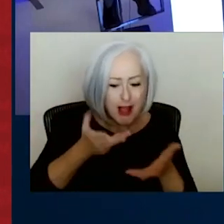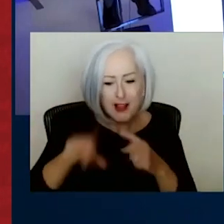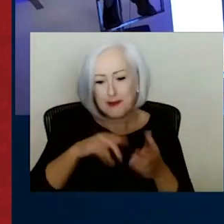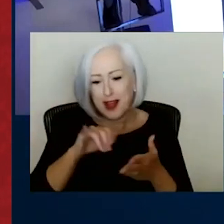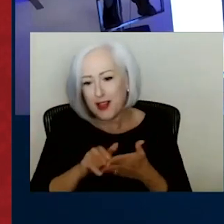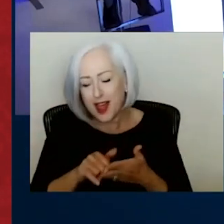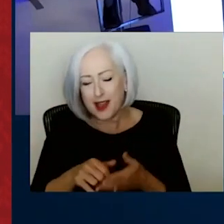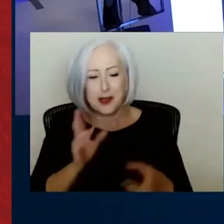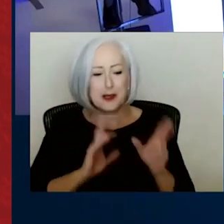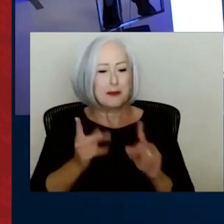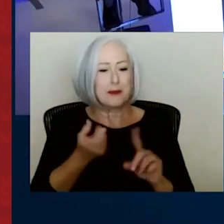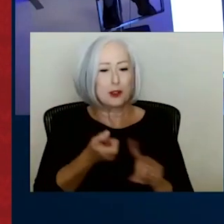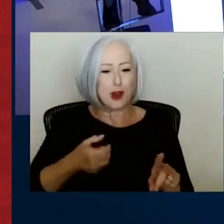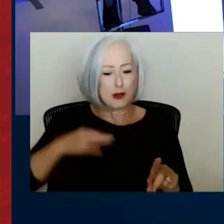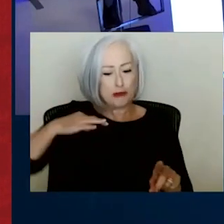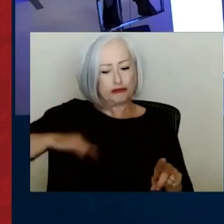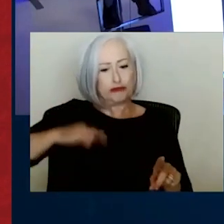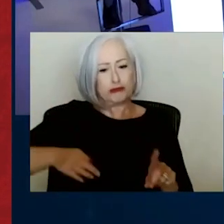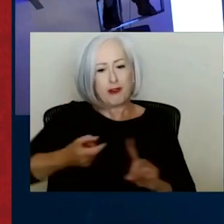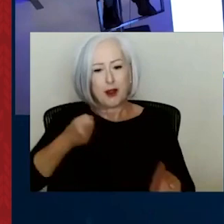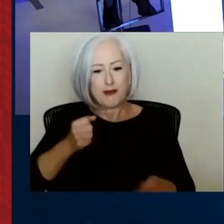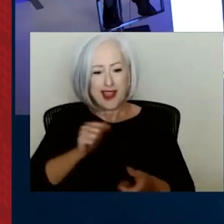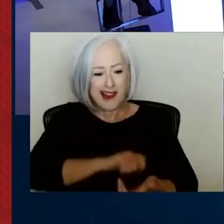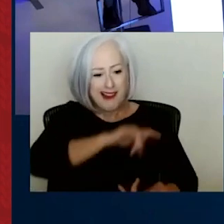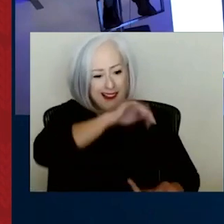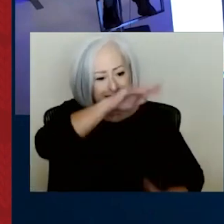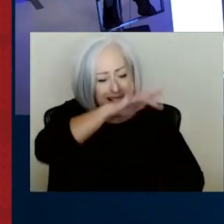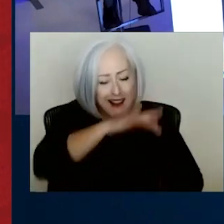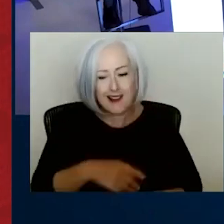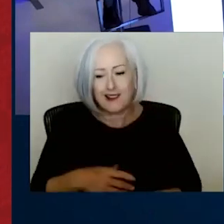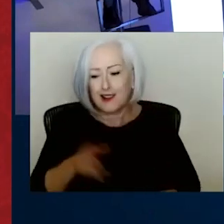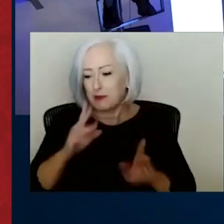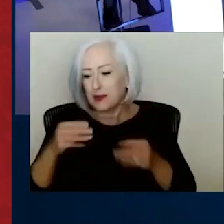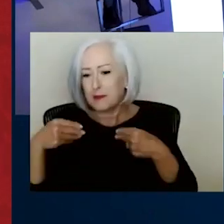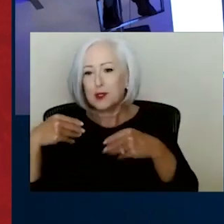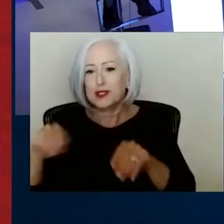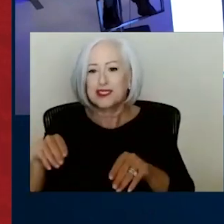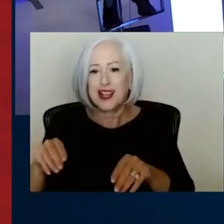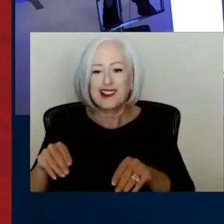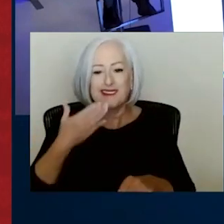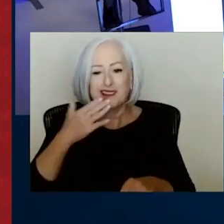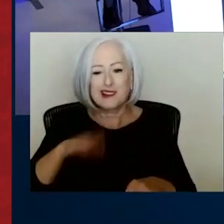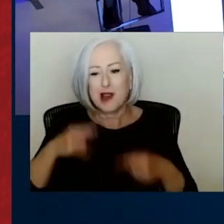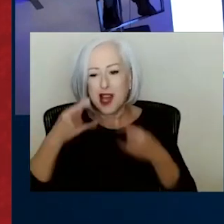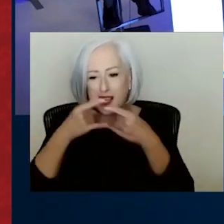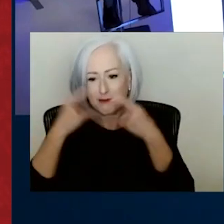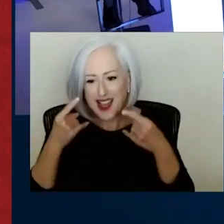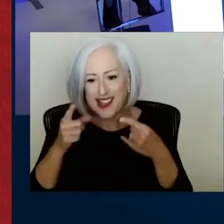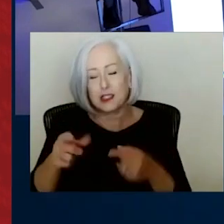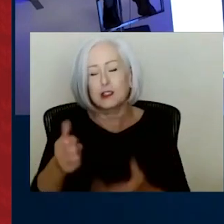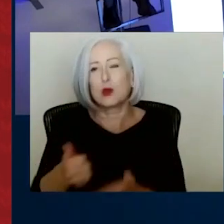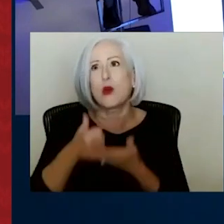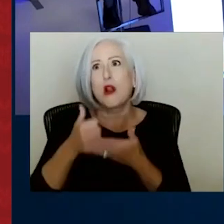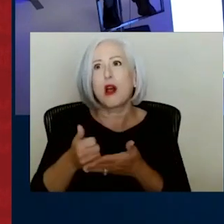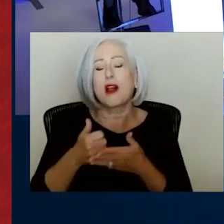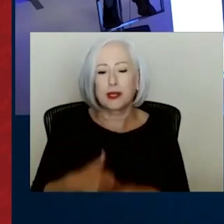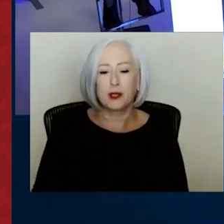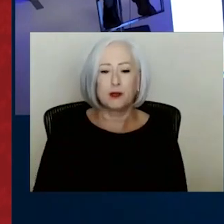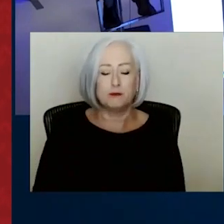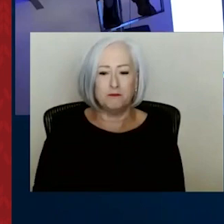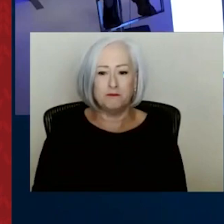fly-by-night people selling masks that didn't really work. And you were a great support and a great help to us now. You have to be worried about more than